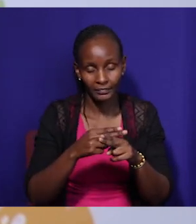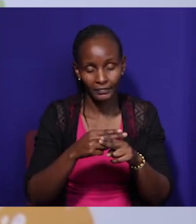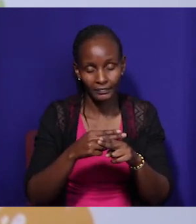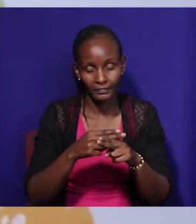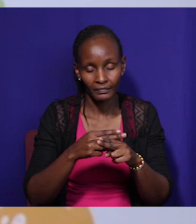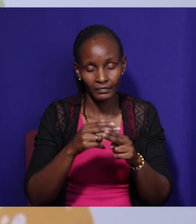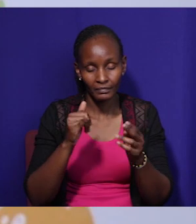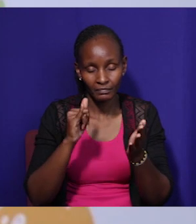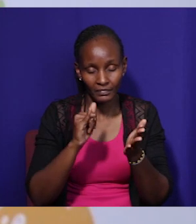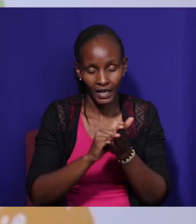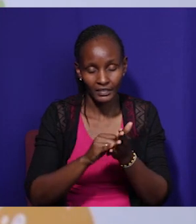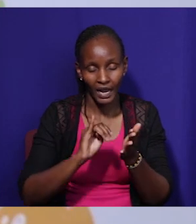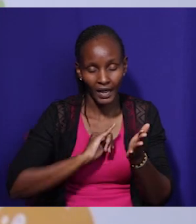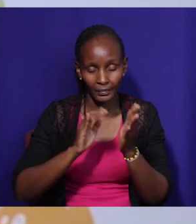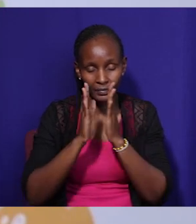that I pray.